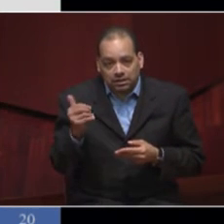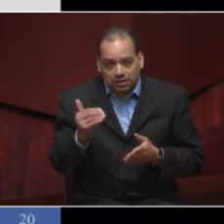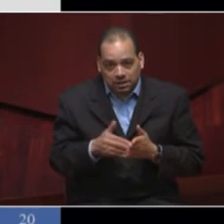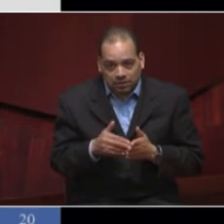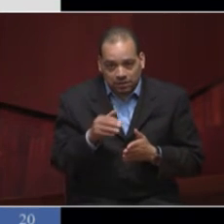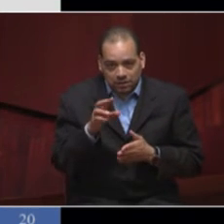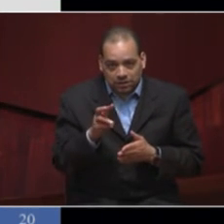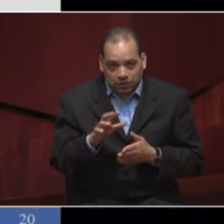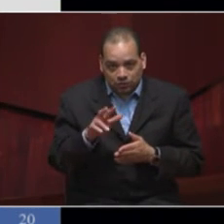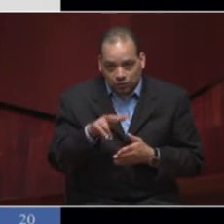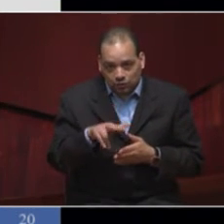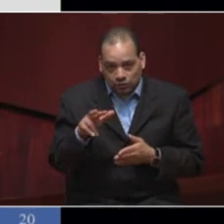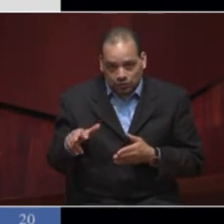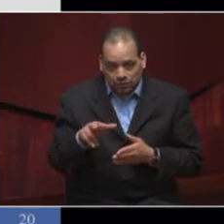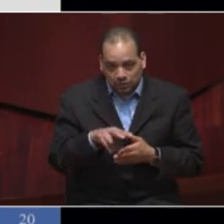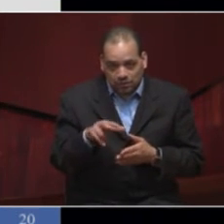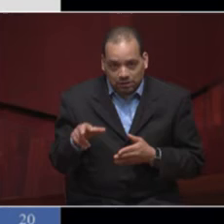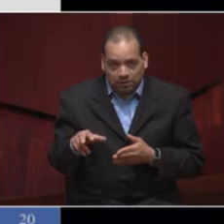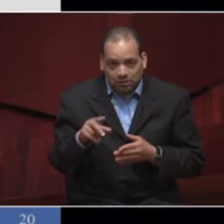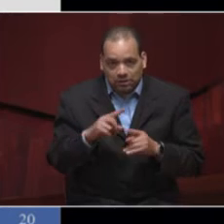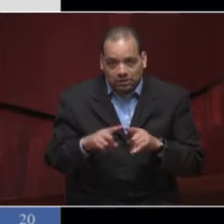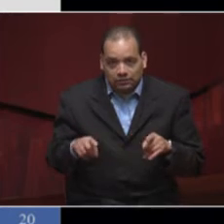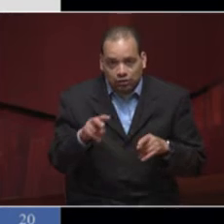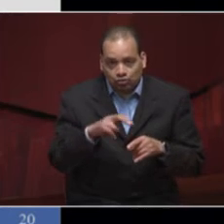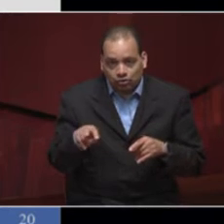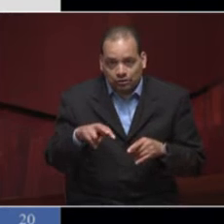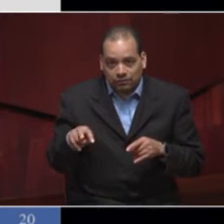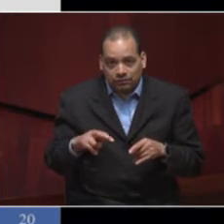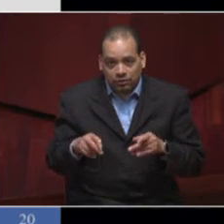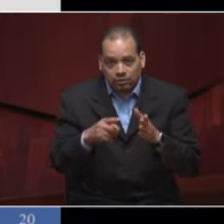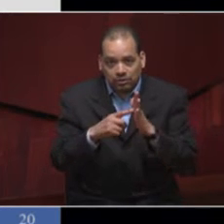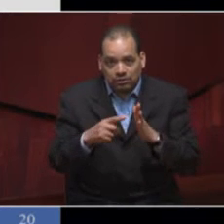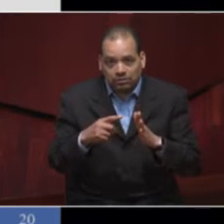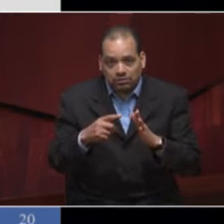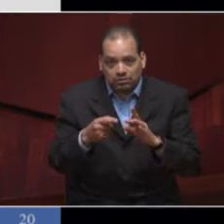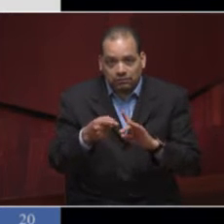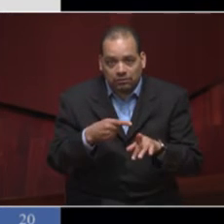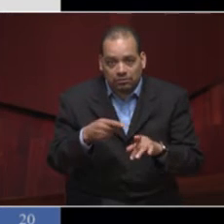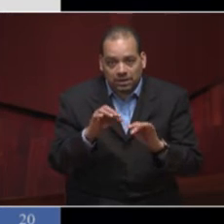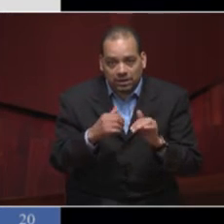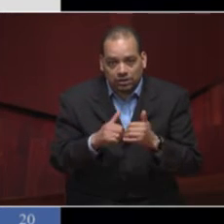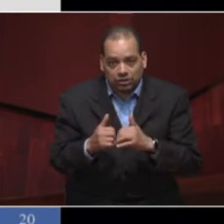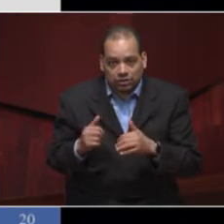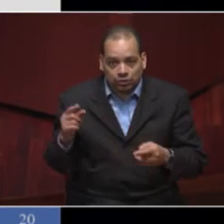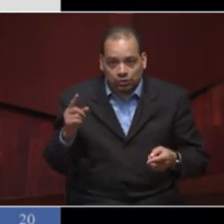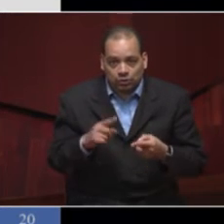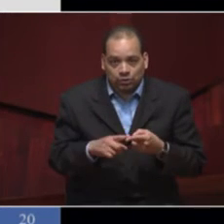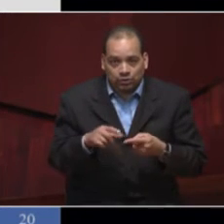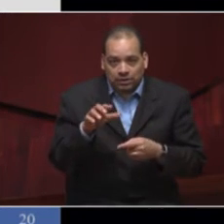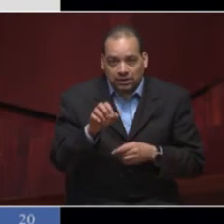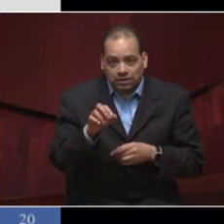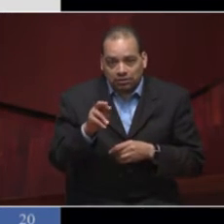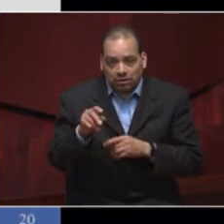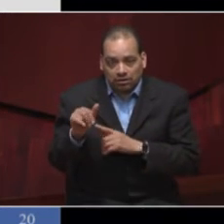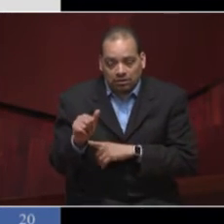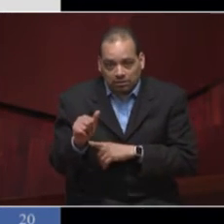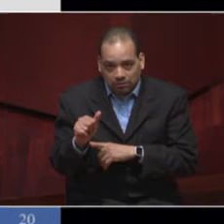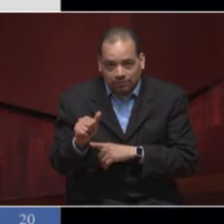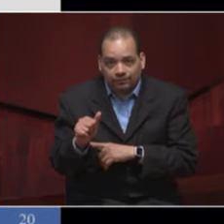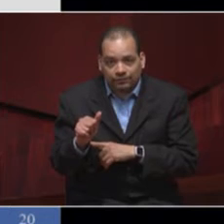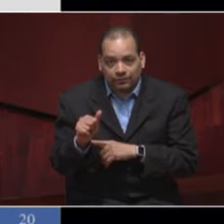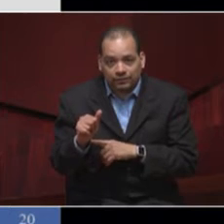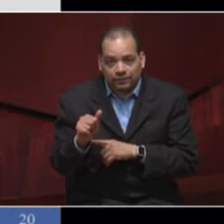10,633 to be exact, transfer requests on behalf of agencies into ERA at the beginning of